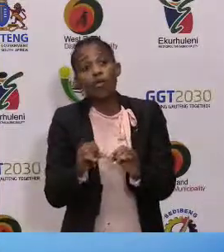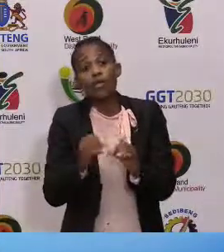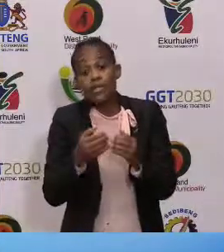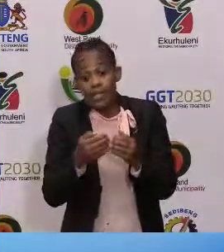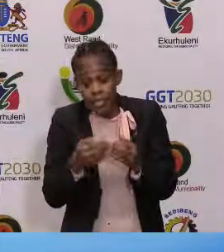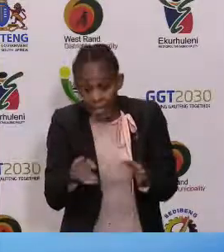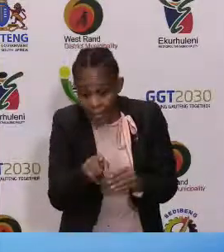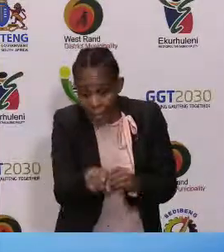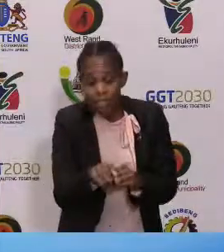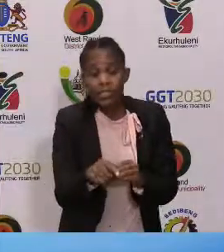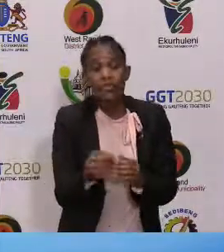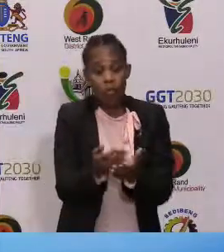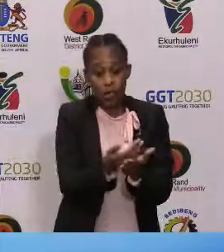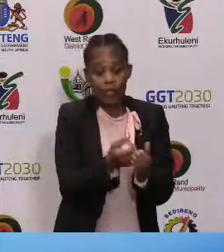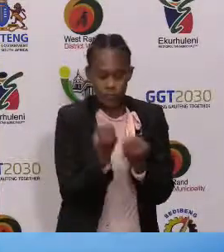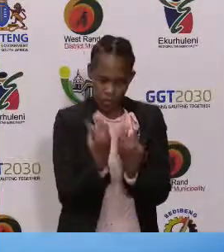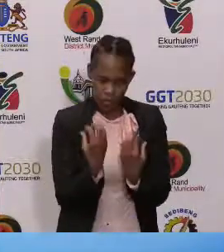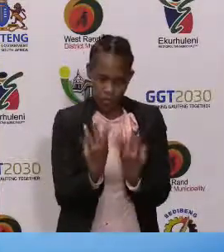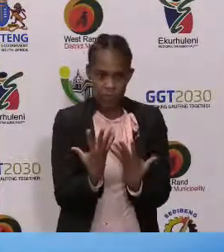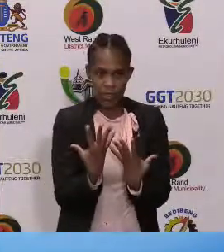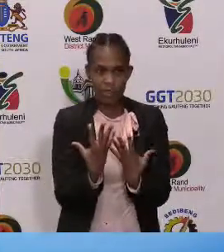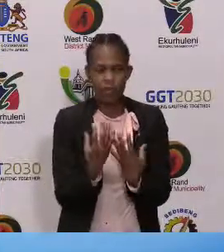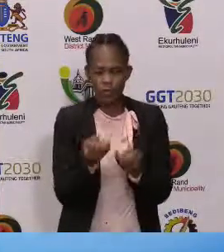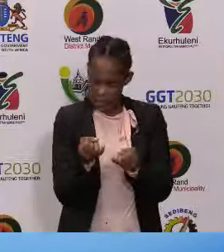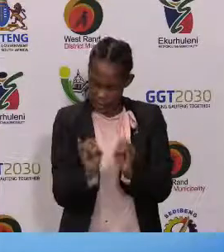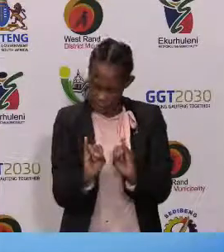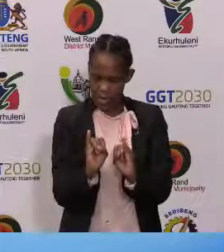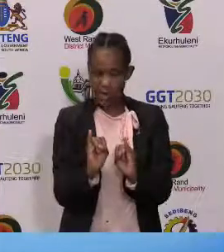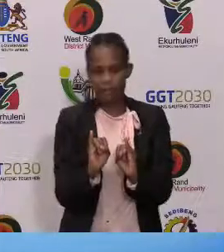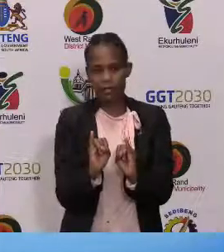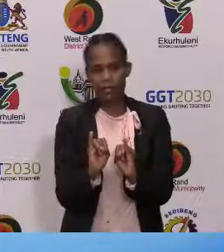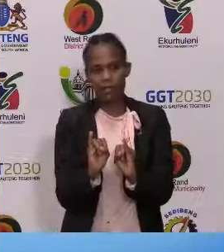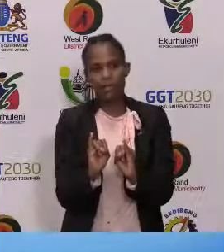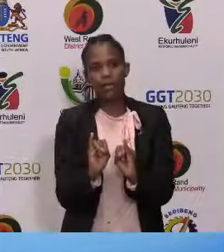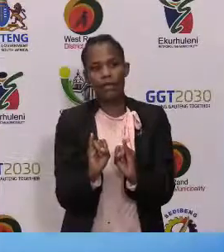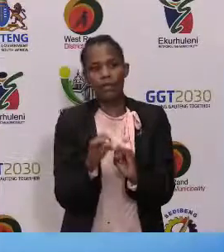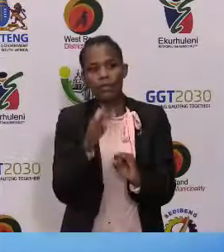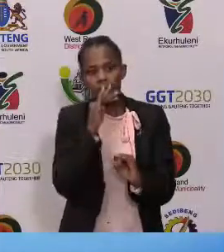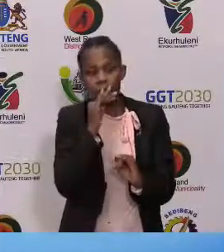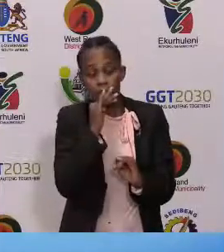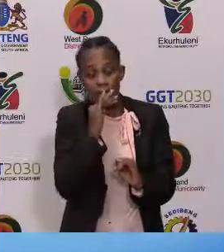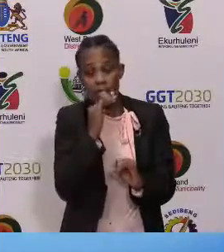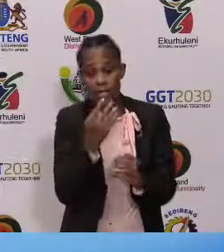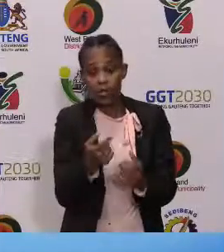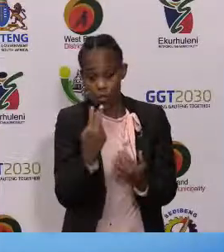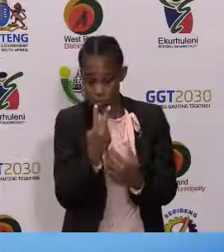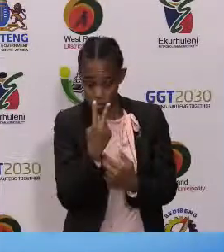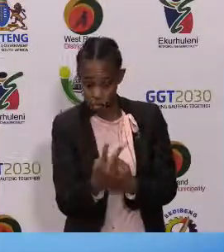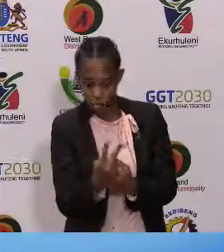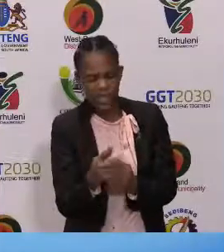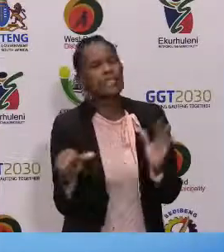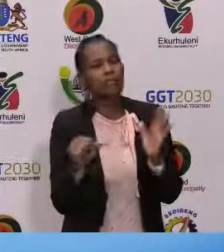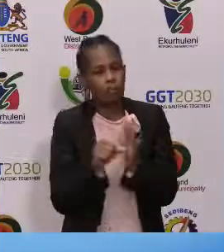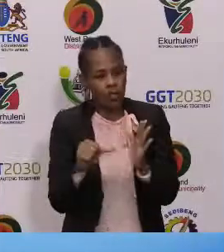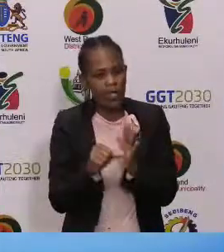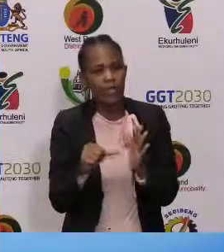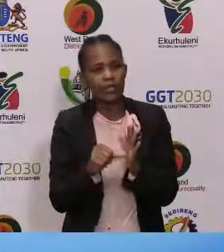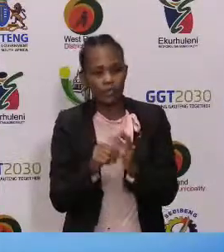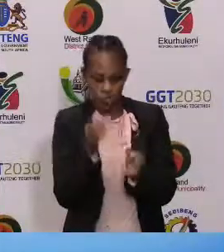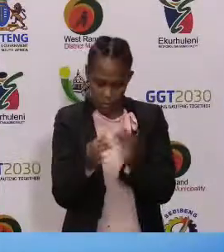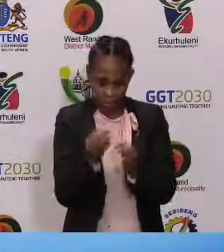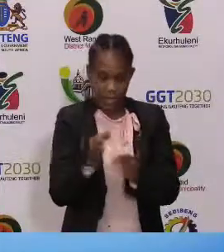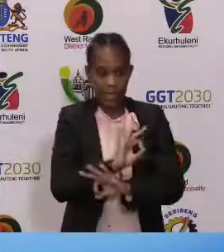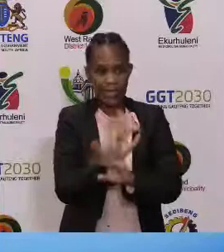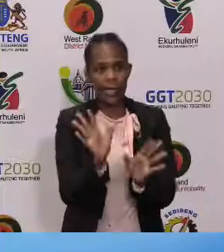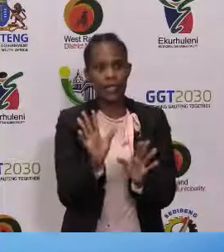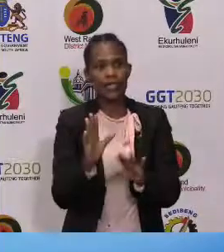was about roughly about 2 months after the first wave had subsided. So again, important to emphasize that when we're doing it so